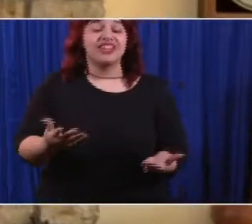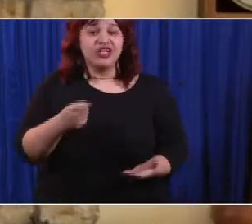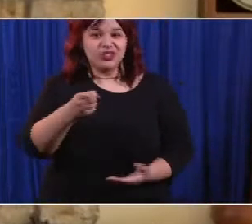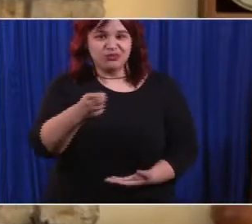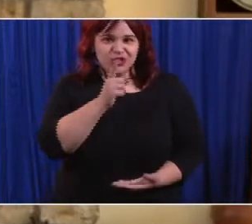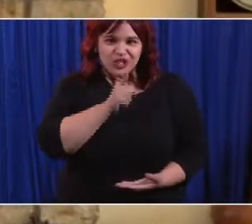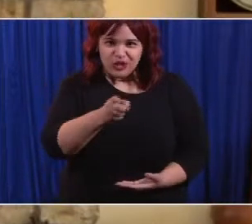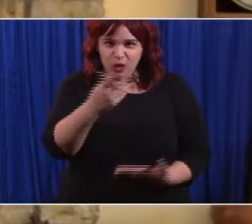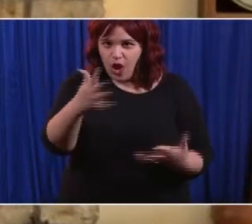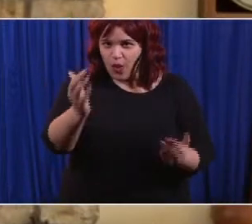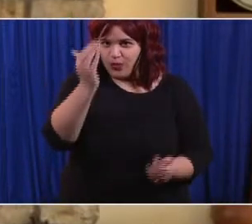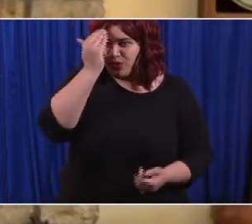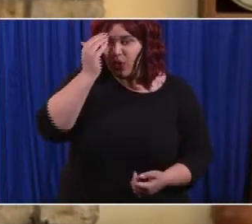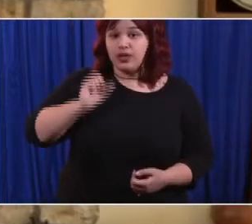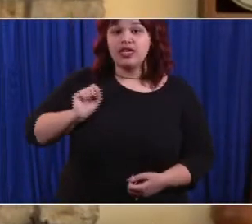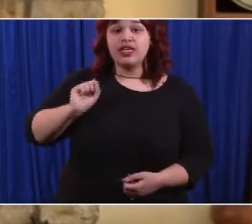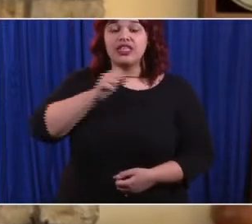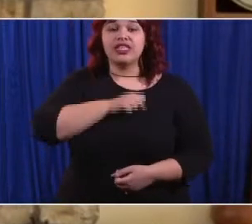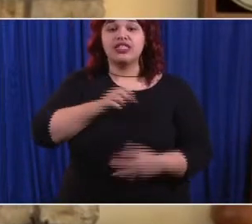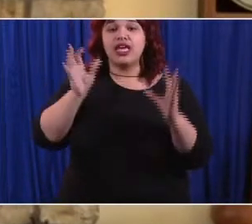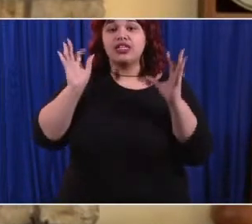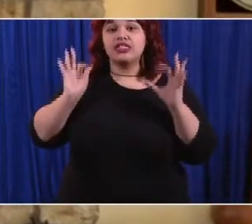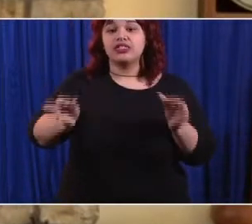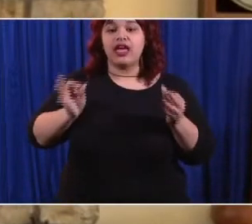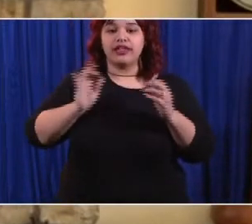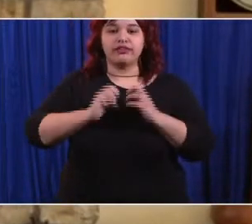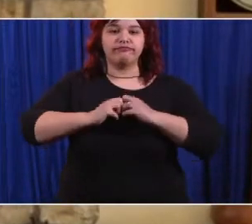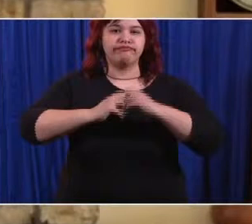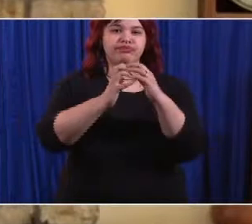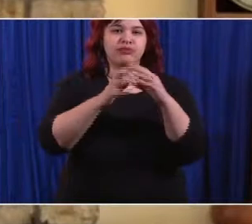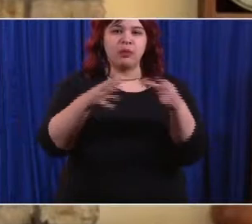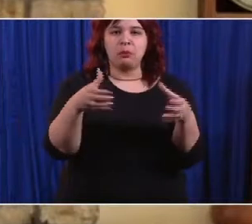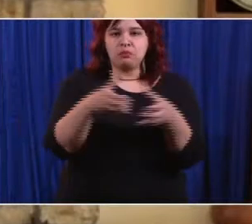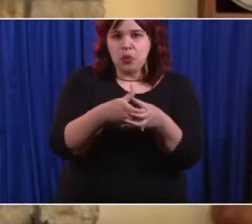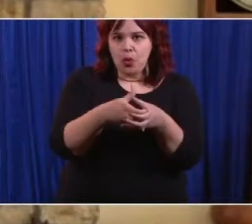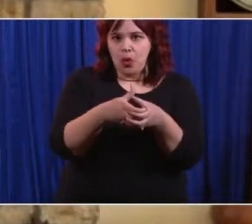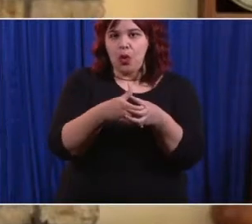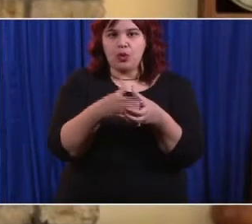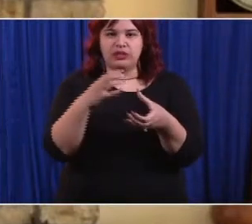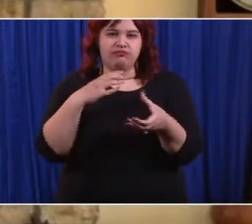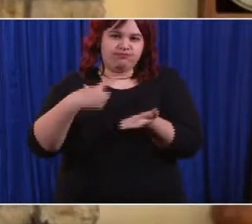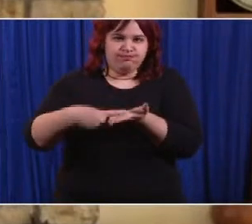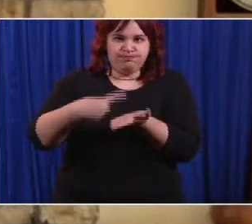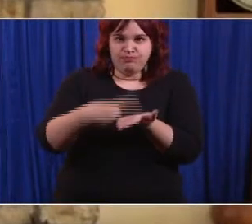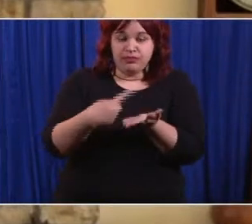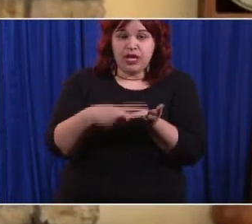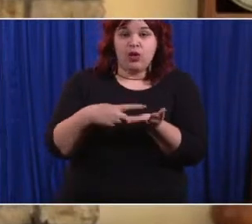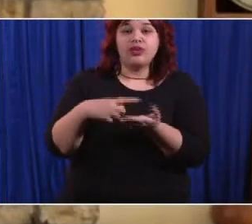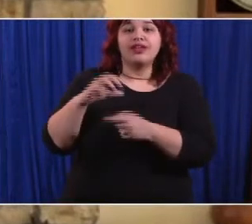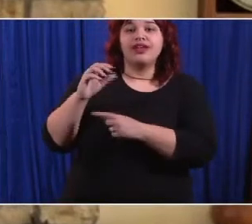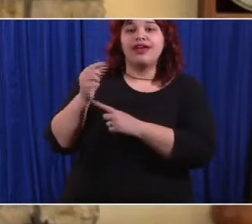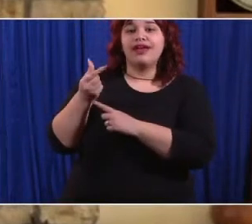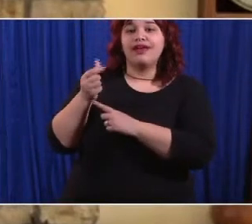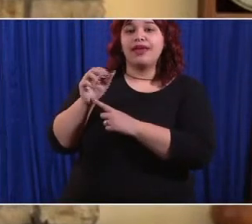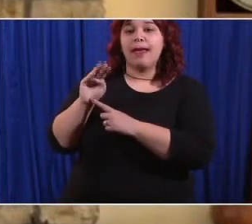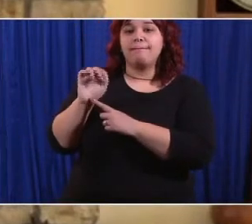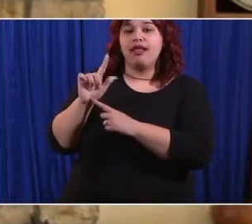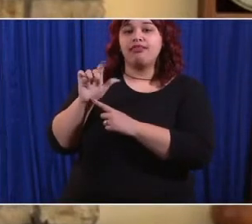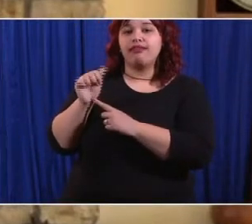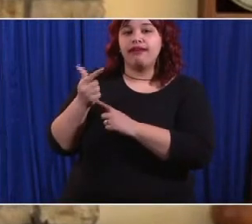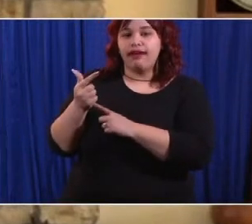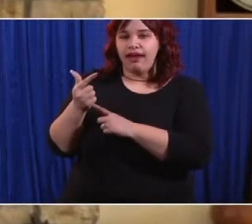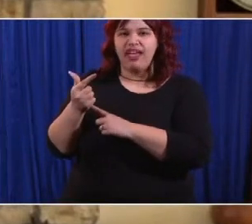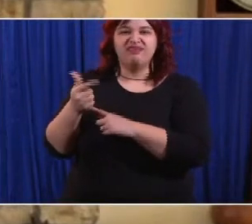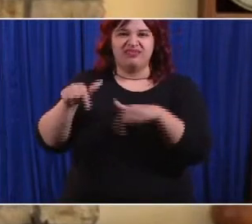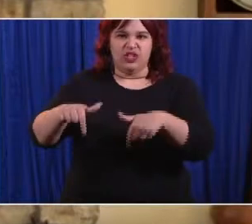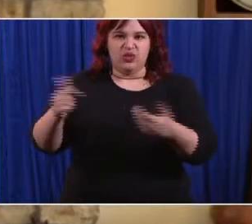a select committee to study the issue of legalizing sports gambling in Ohio with an eye towards possibly including that in the operating